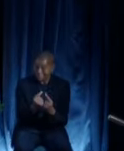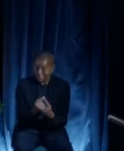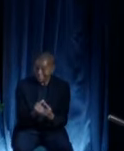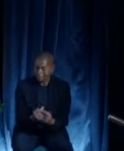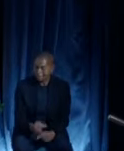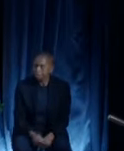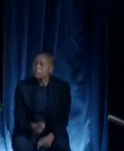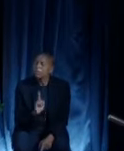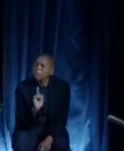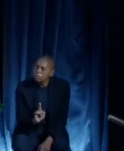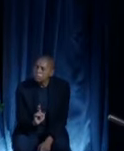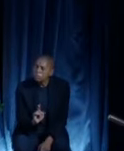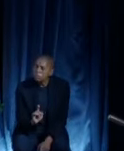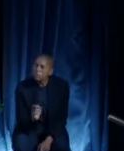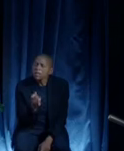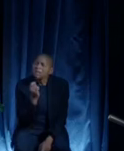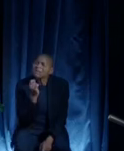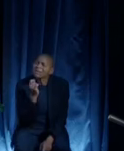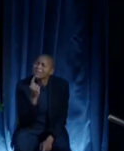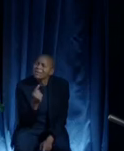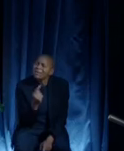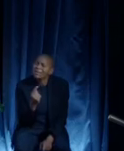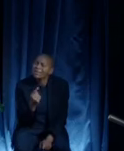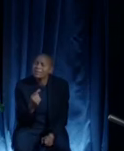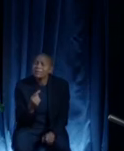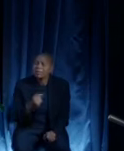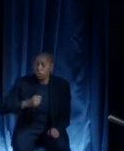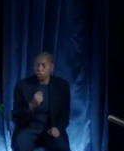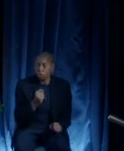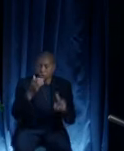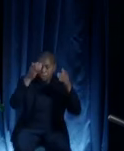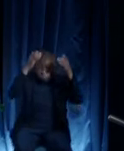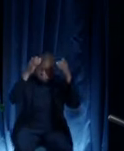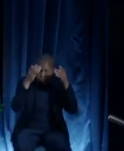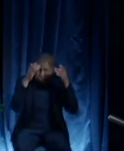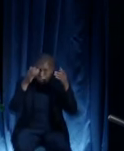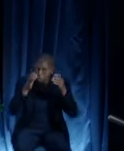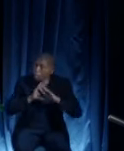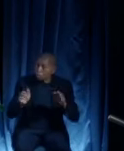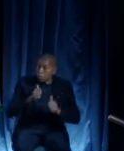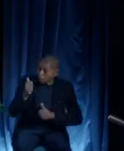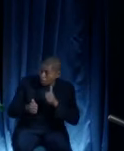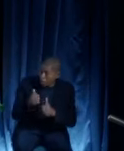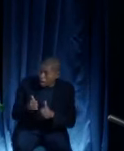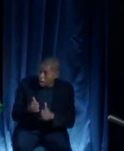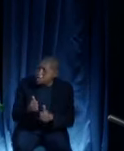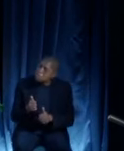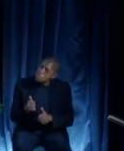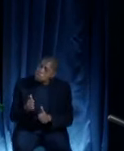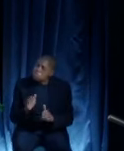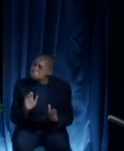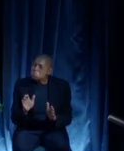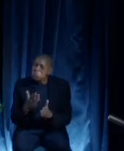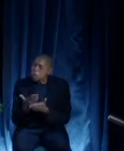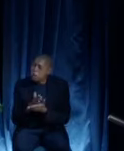the idea, though, that the accession of a Scottish monarch was not popular, actually, I think, is deeply